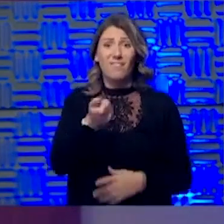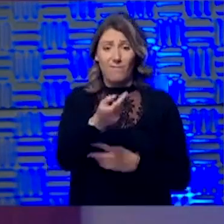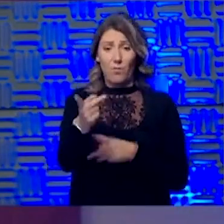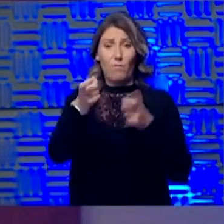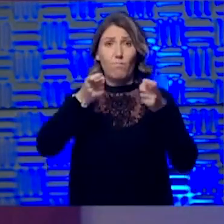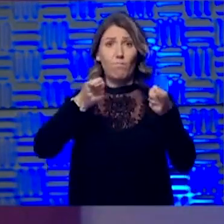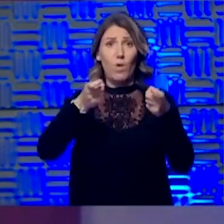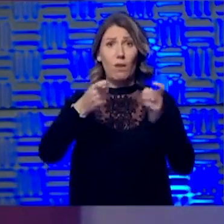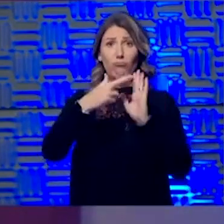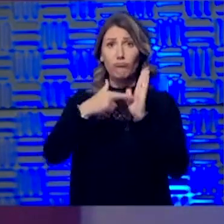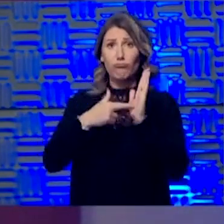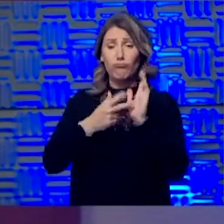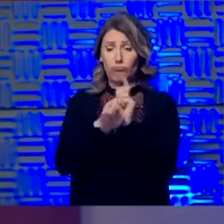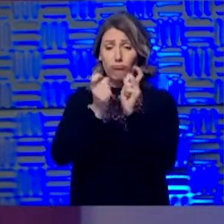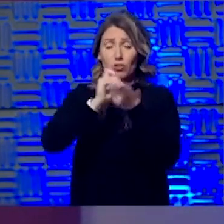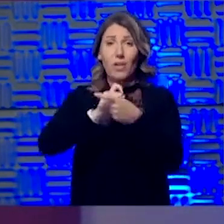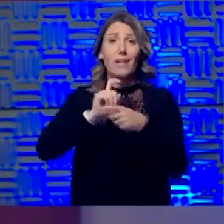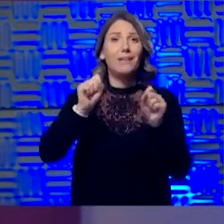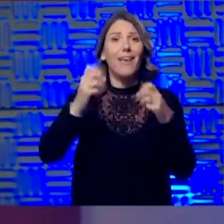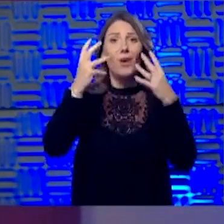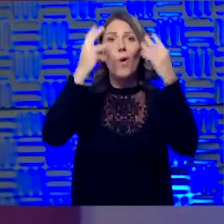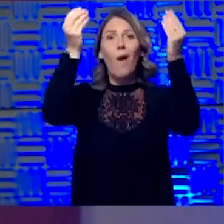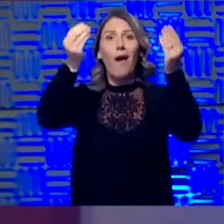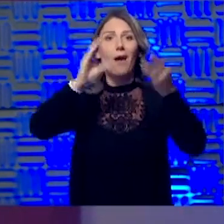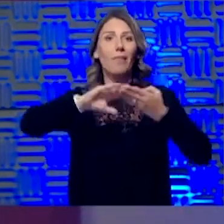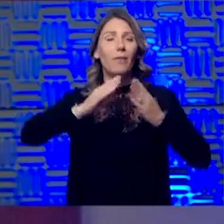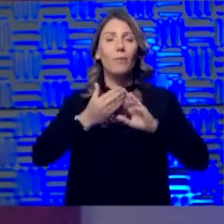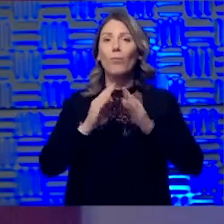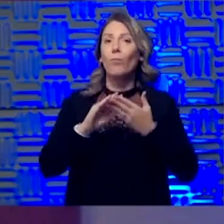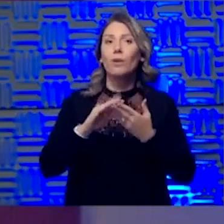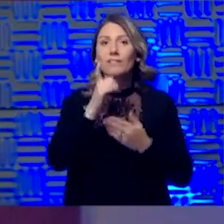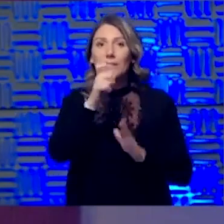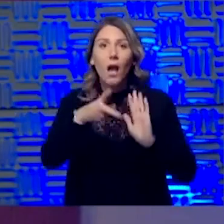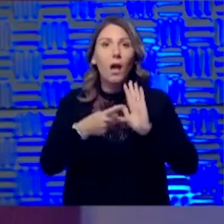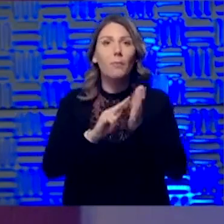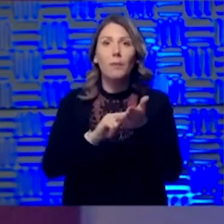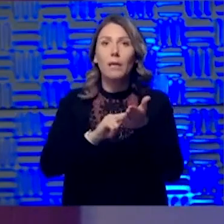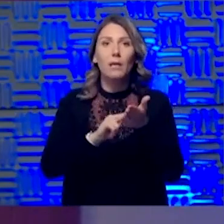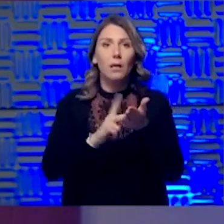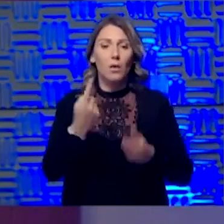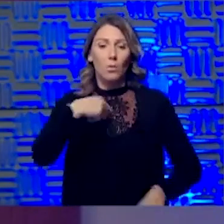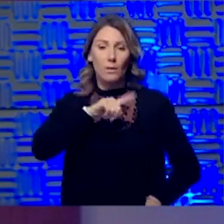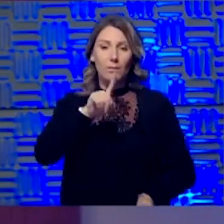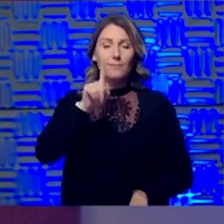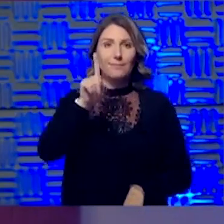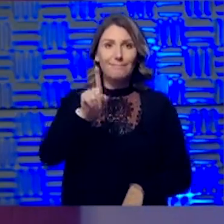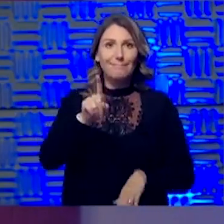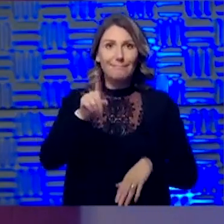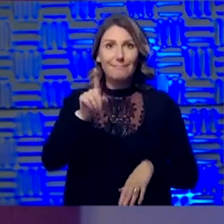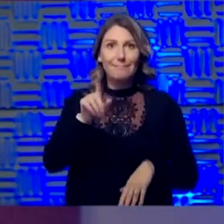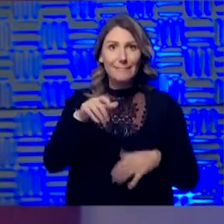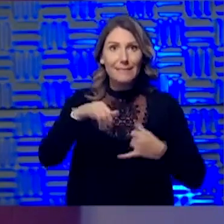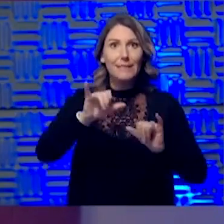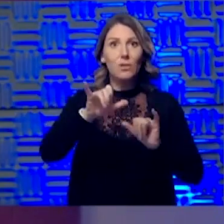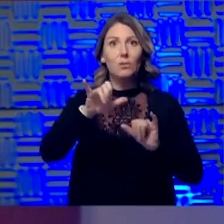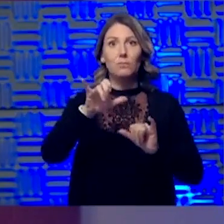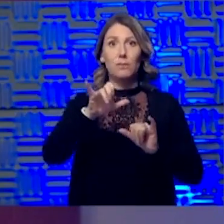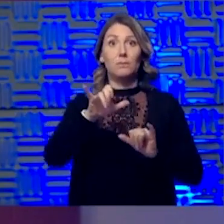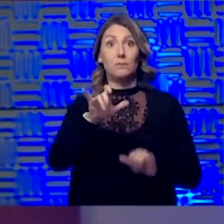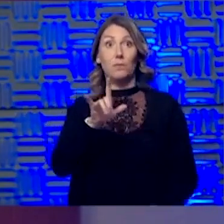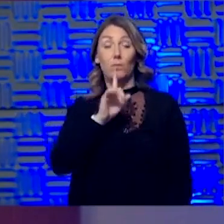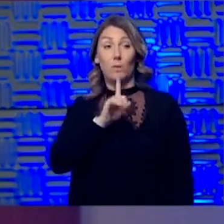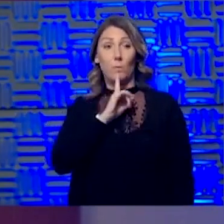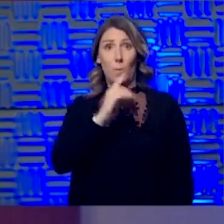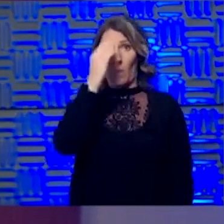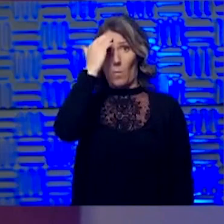changed and we can go out into the community. It doesn't mean that we can't, we still have to be very aware of the risk of